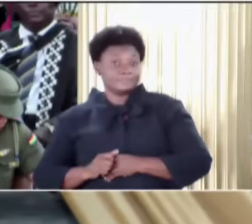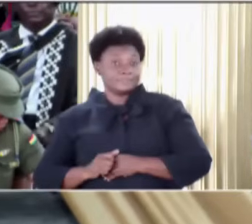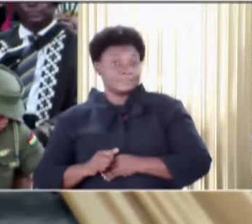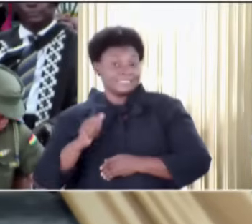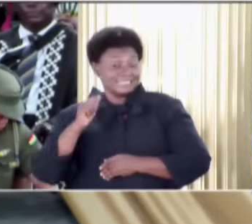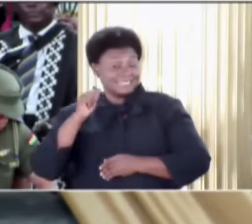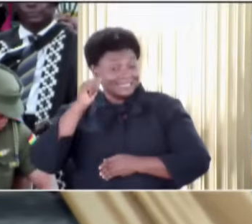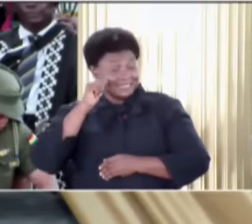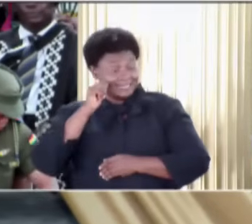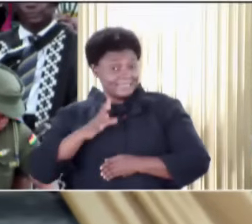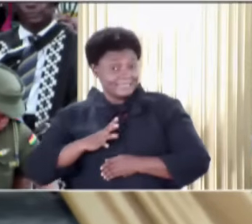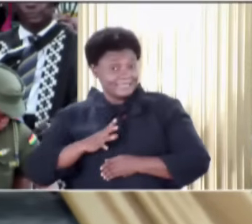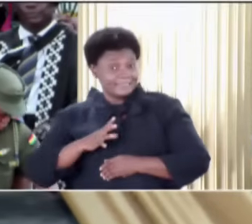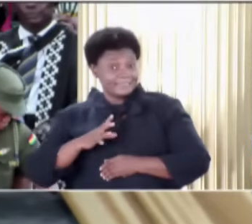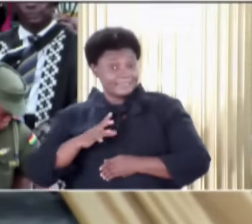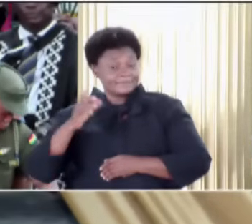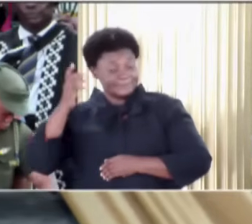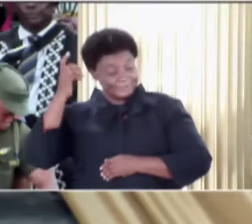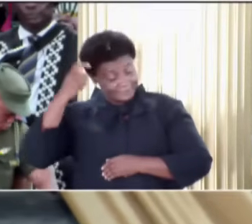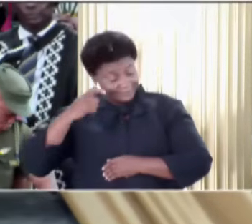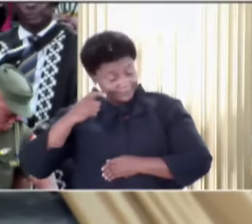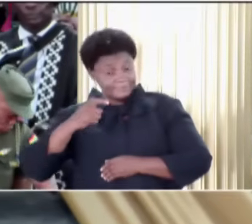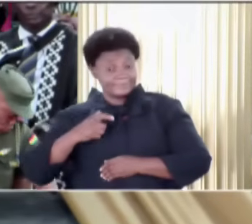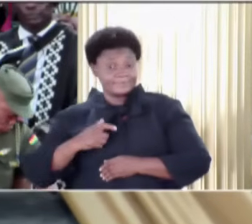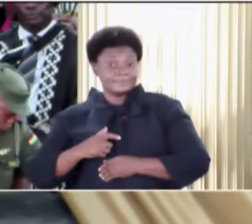their caps on and curtsy.